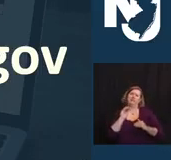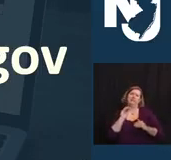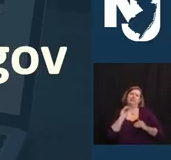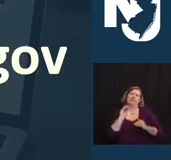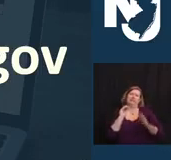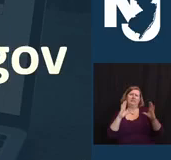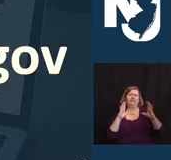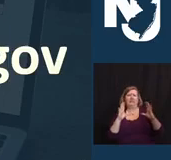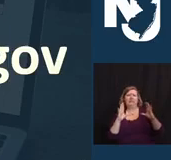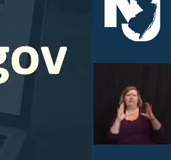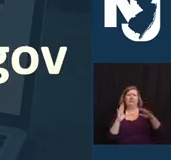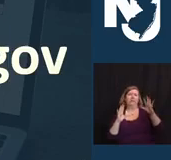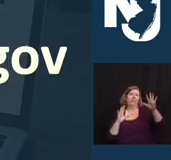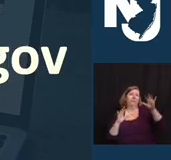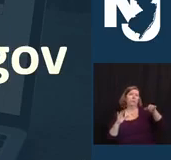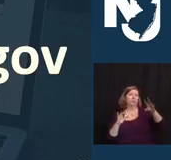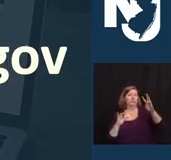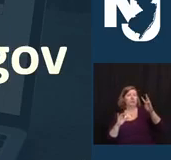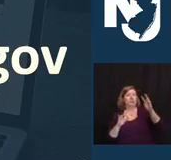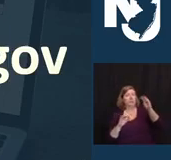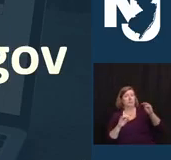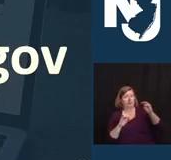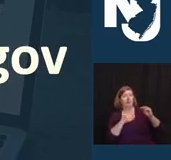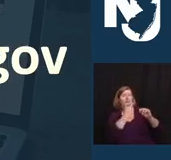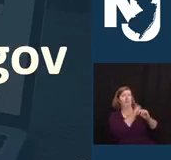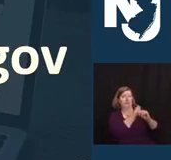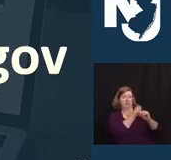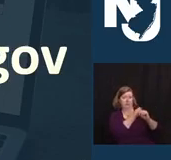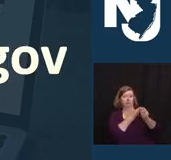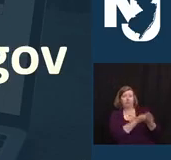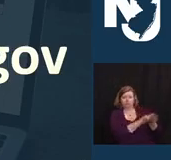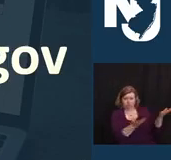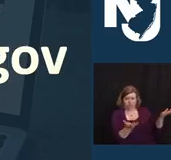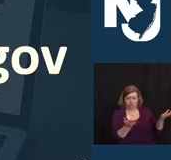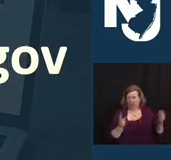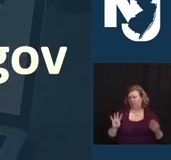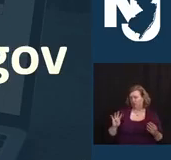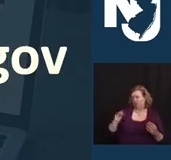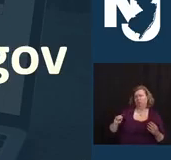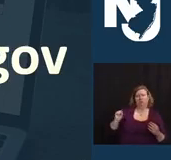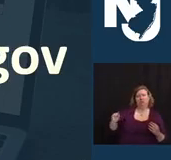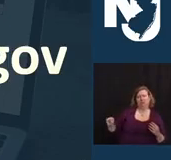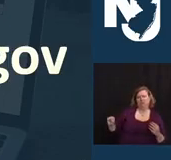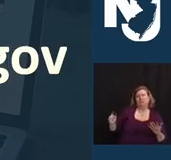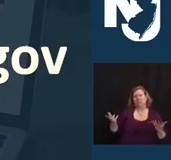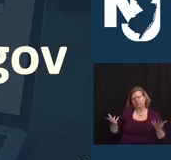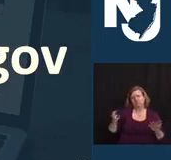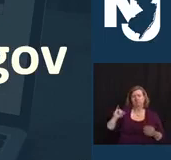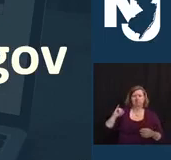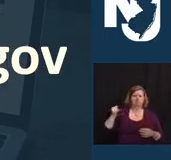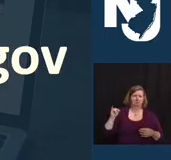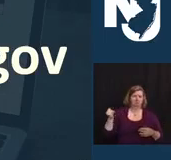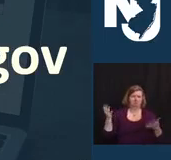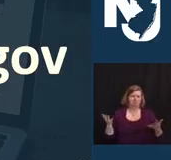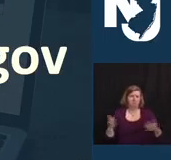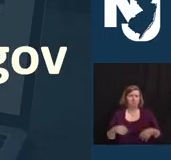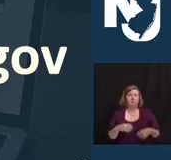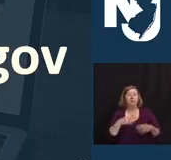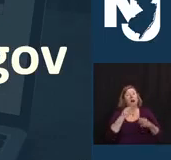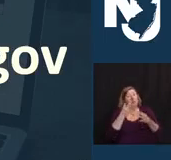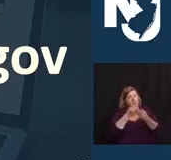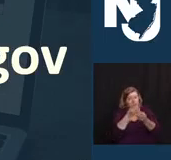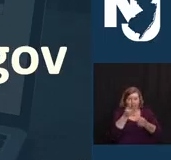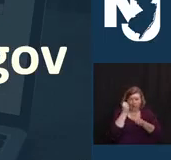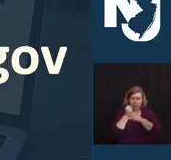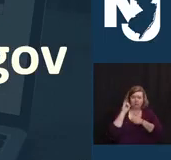million total vaccine doses we have administered. I want to repeat that no one who has received this vaccine should panic or